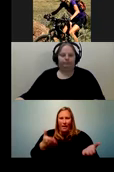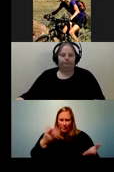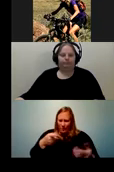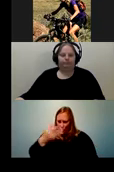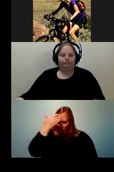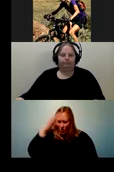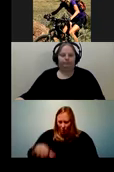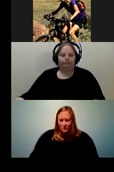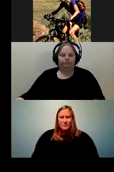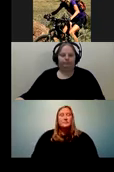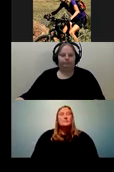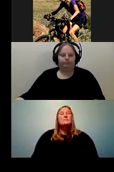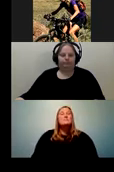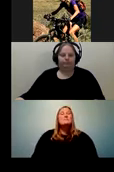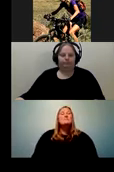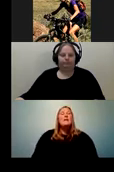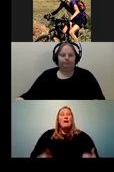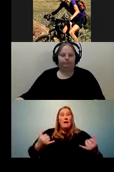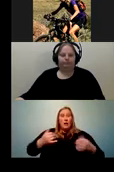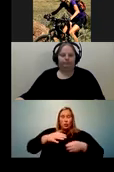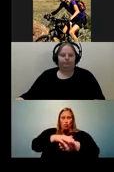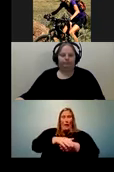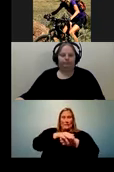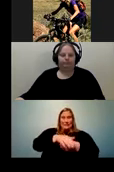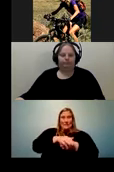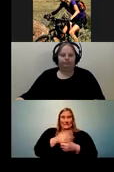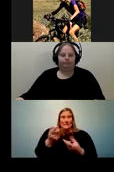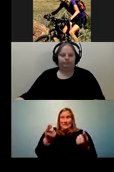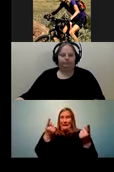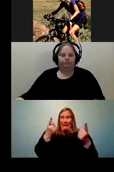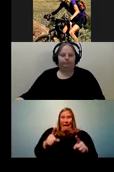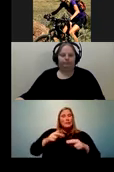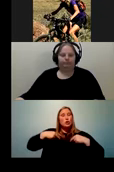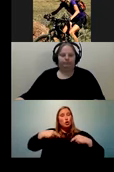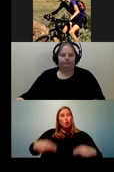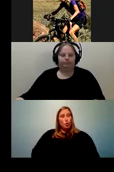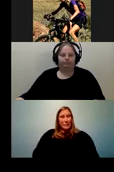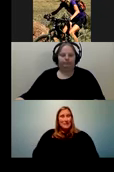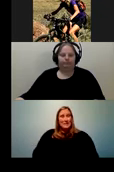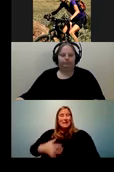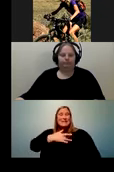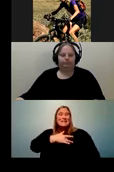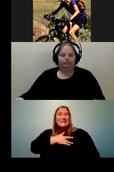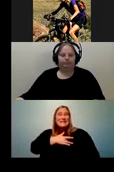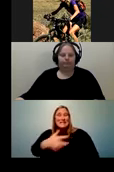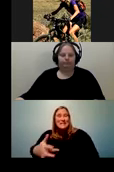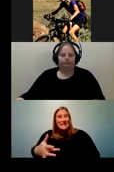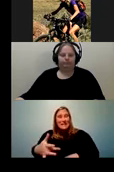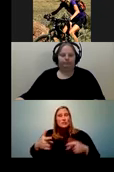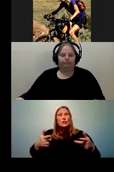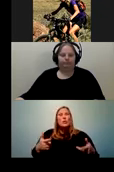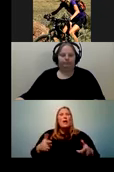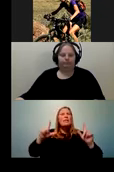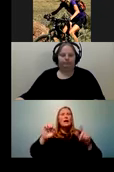Under times of stress, we, as humans, tend to let our ethics go.